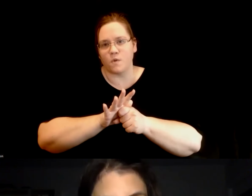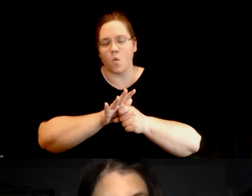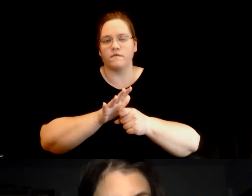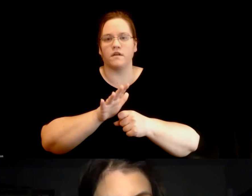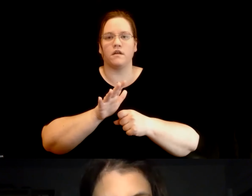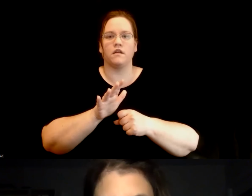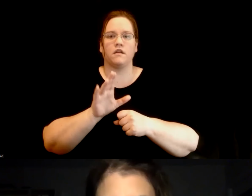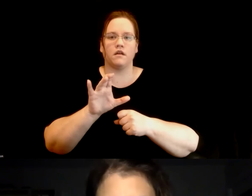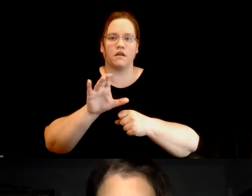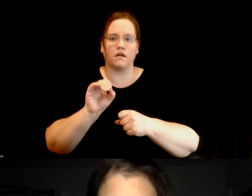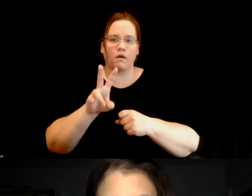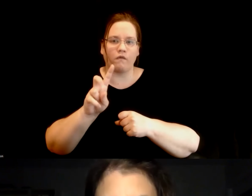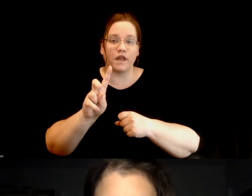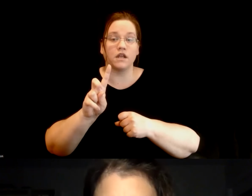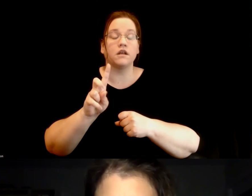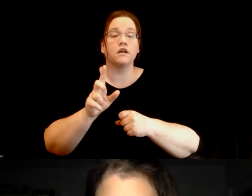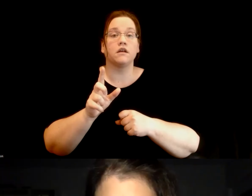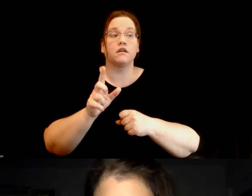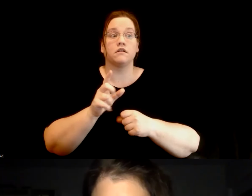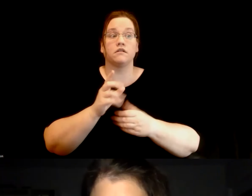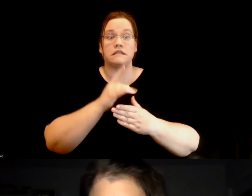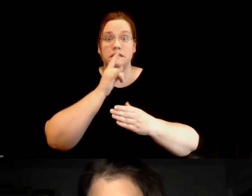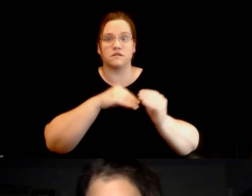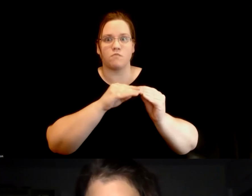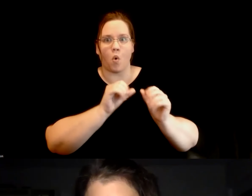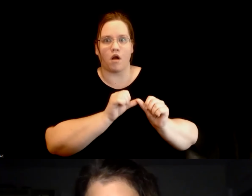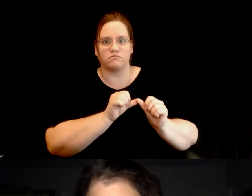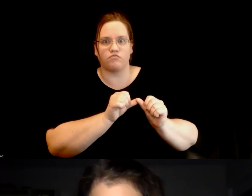States. We've had kids who've had more prolonged disease.